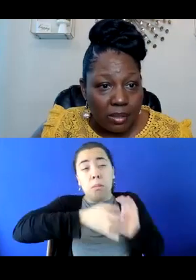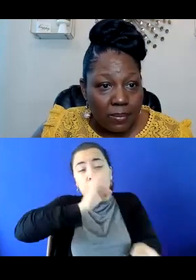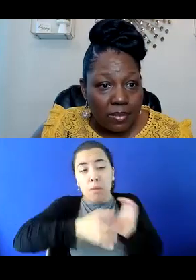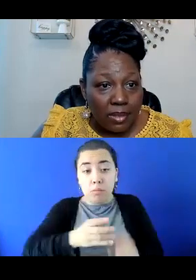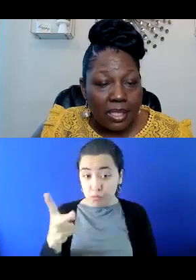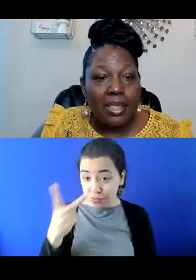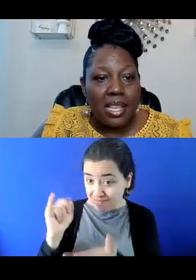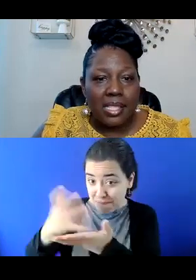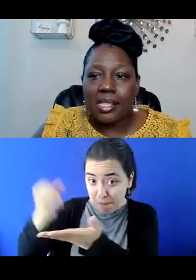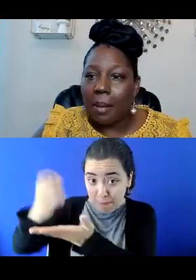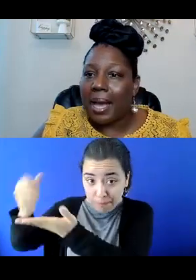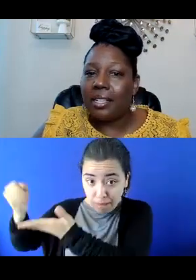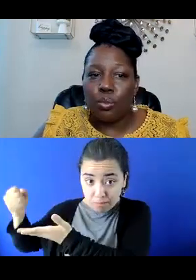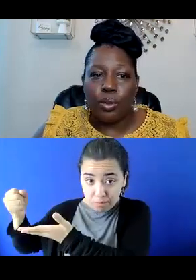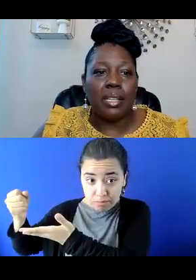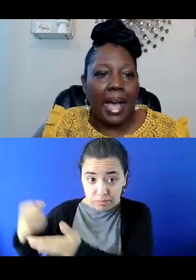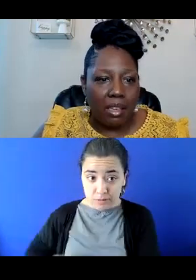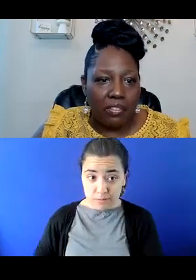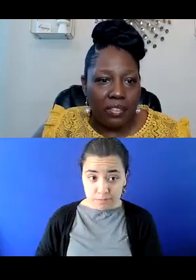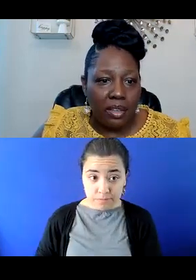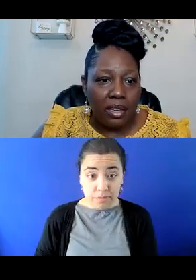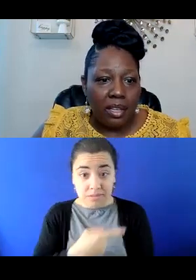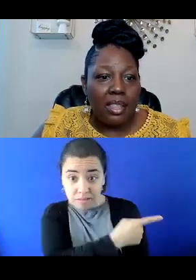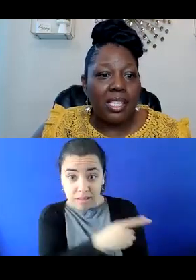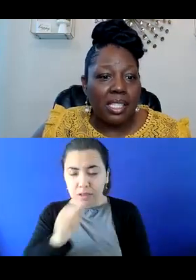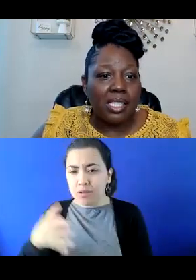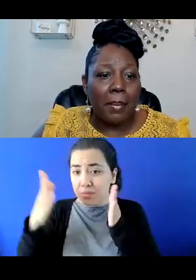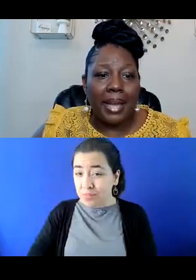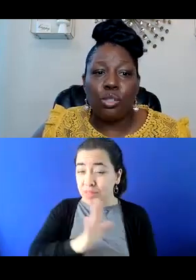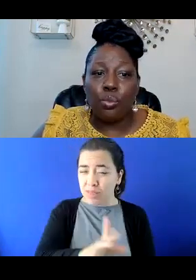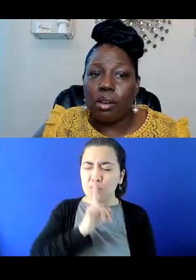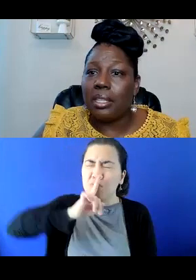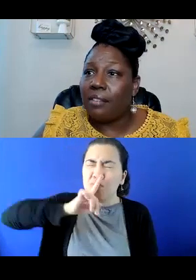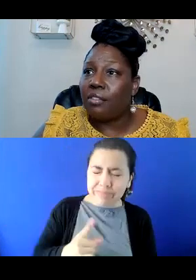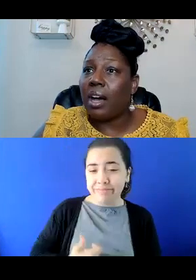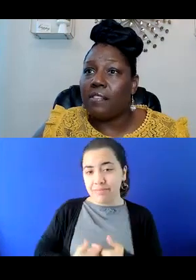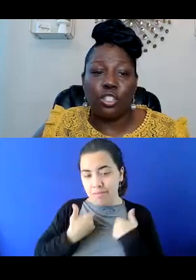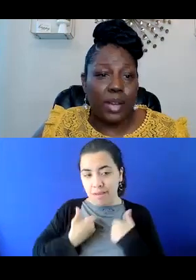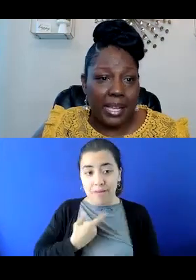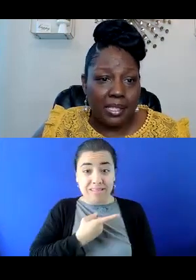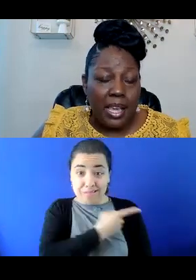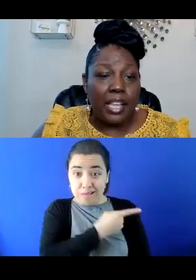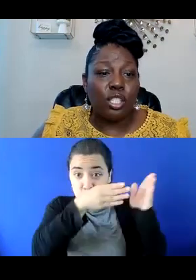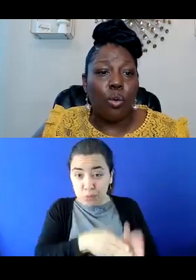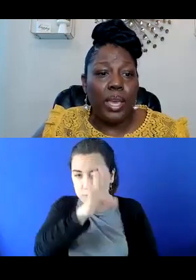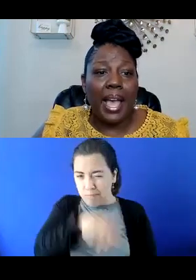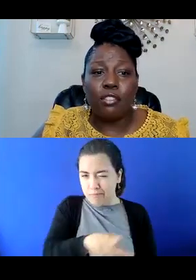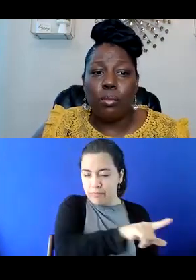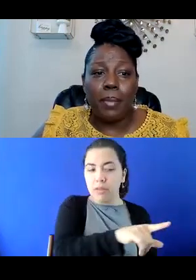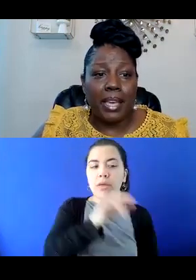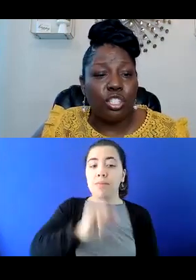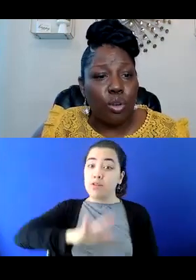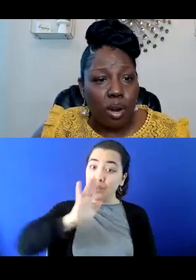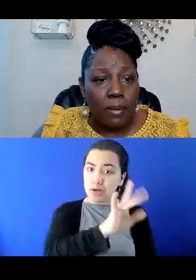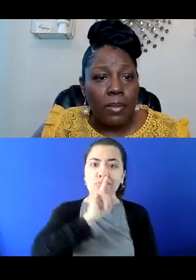bottles? This is somebody's real life. This is somebody's real level of stress. And so we have